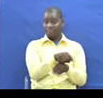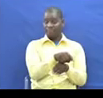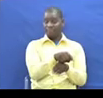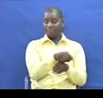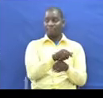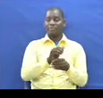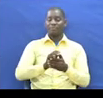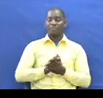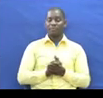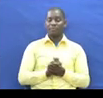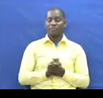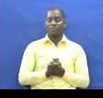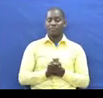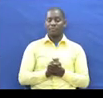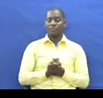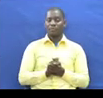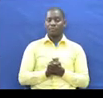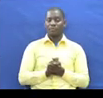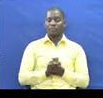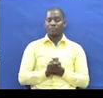of children.